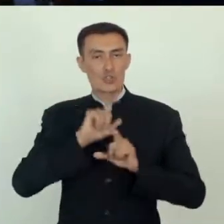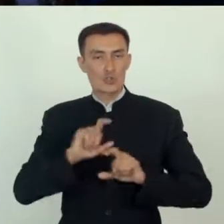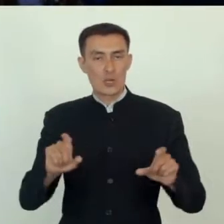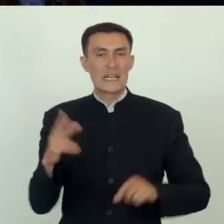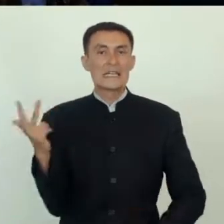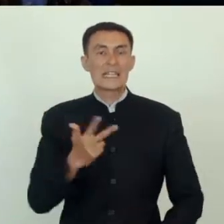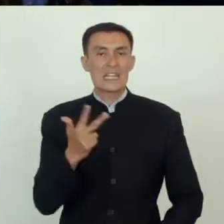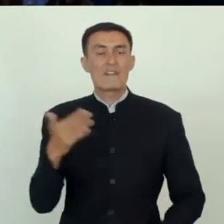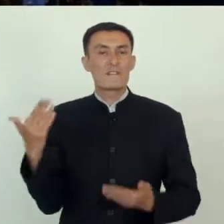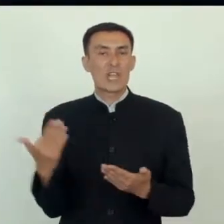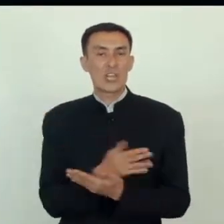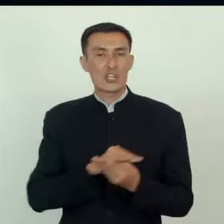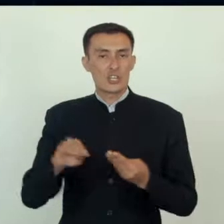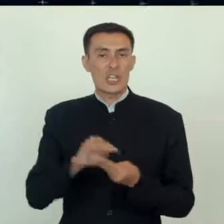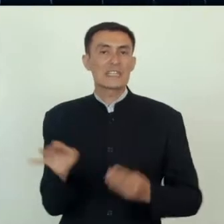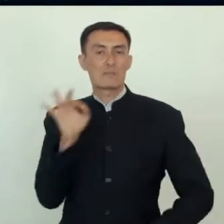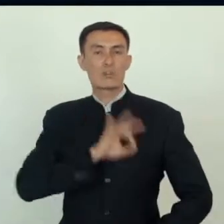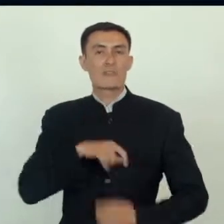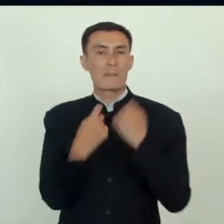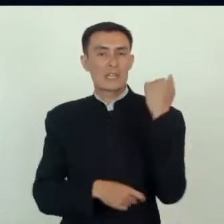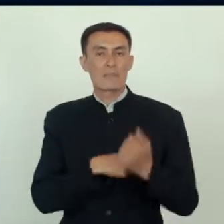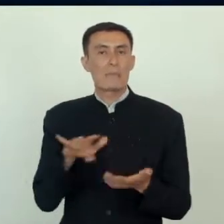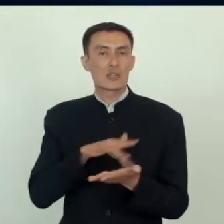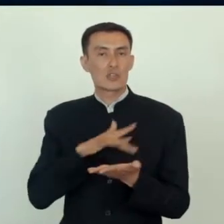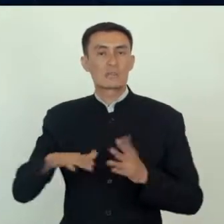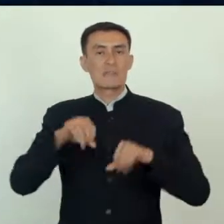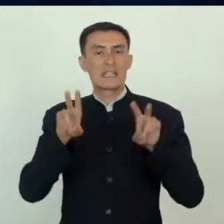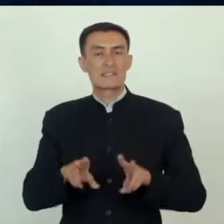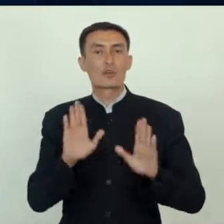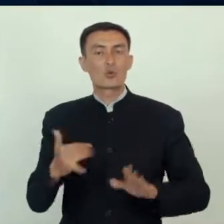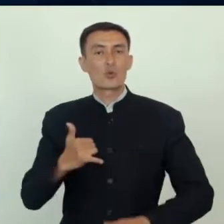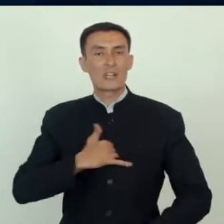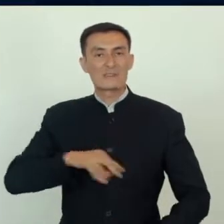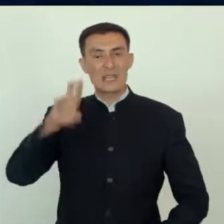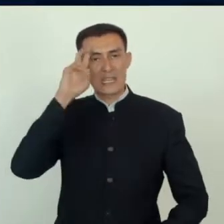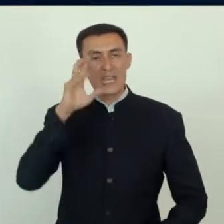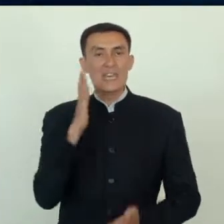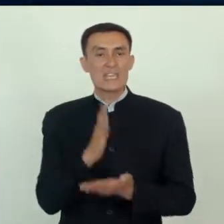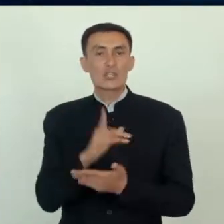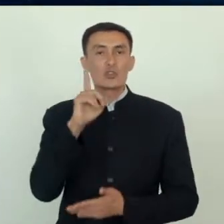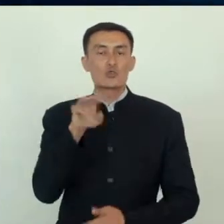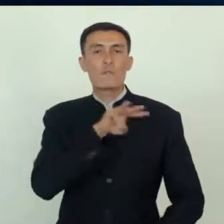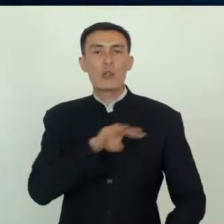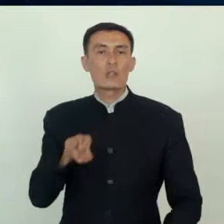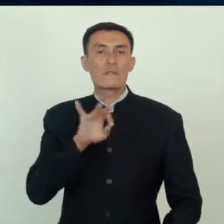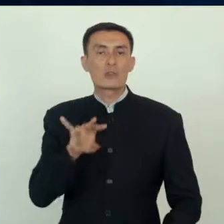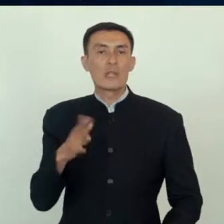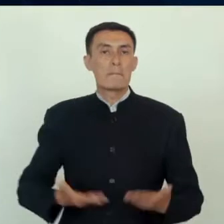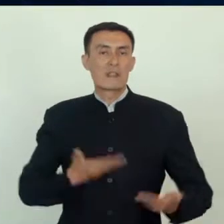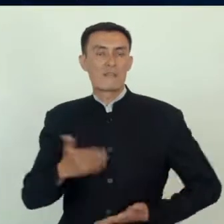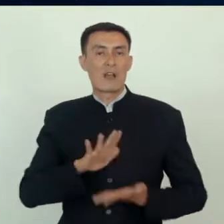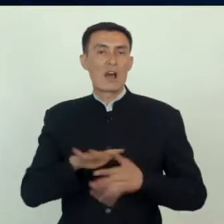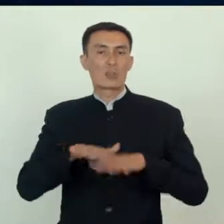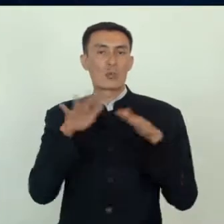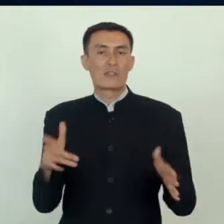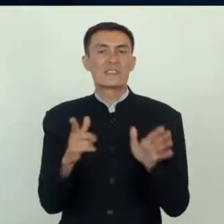The third is waste recycling. According to experts, only in our country there are 100 million tons